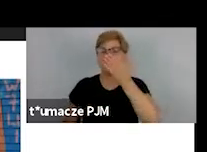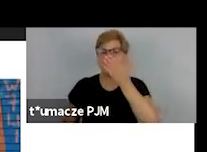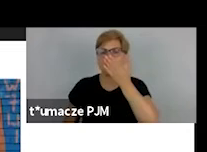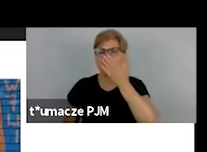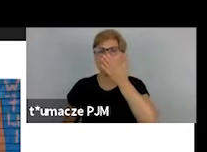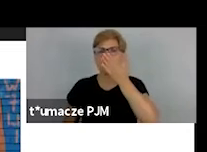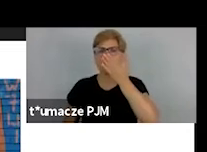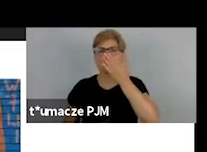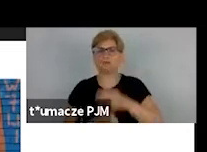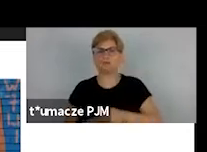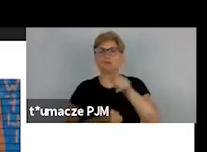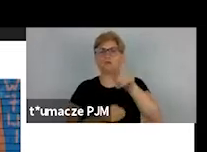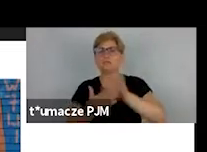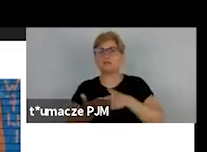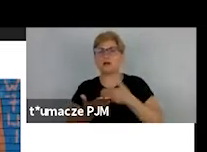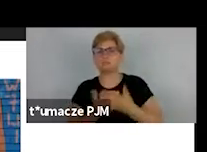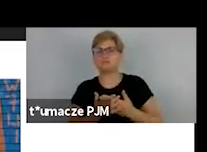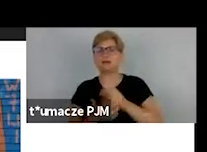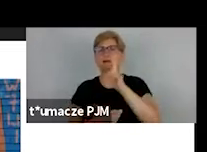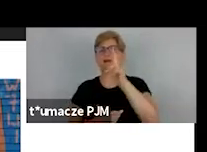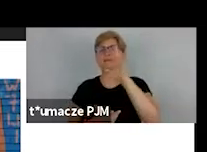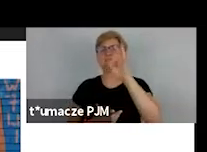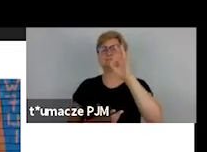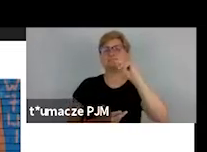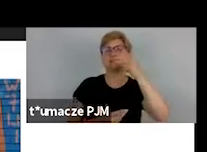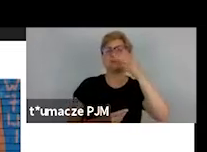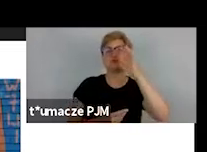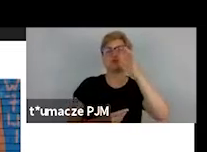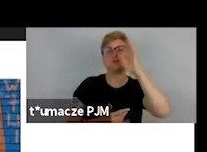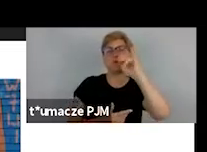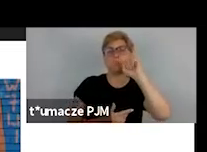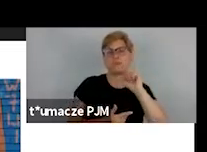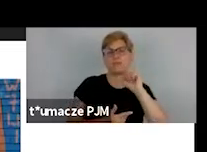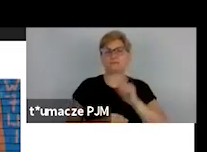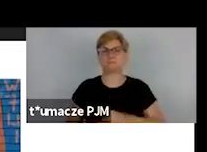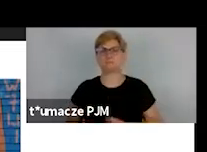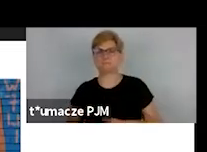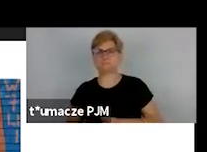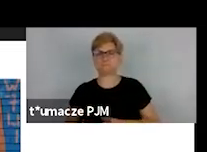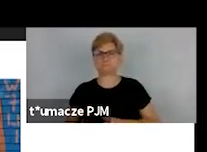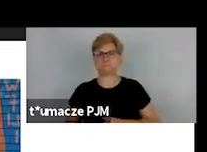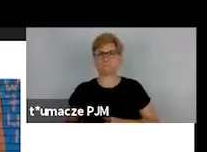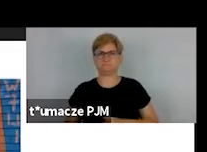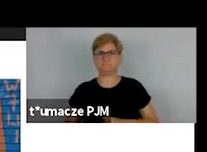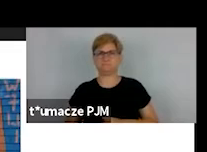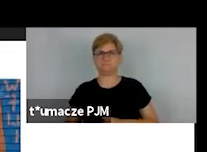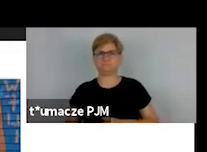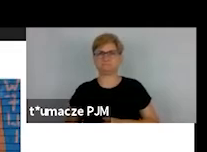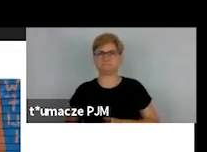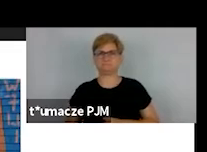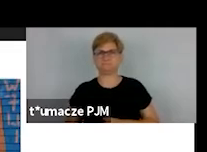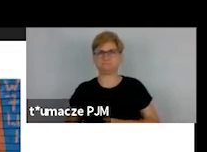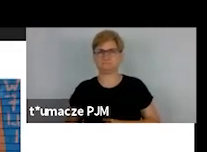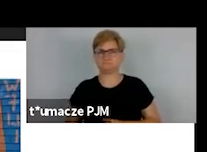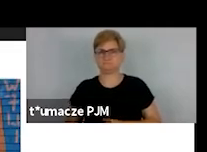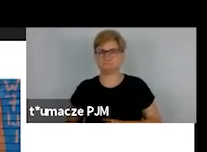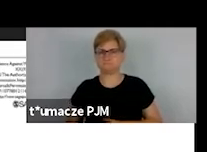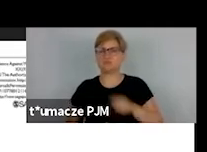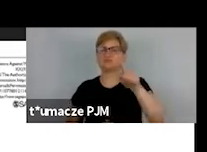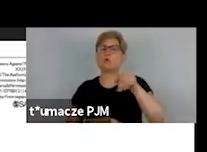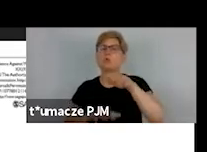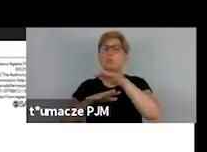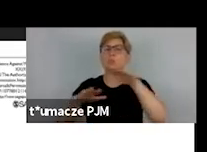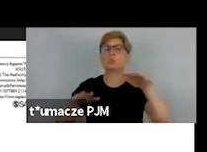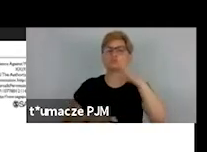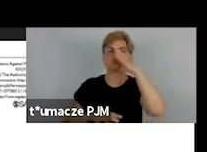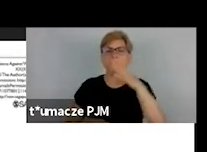that their rights are also respected and that community members speak up against violence against immigrants? Next slide.